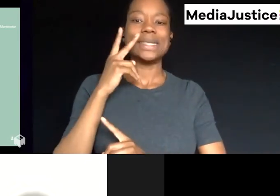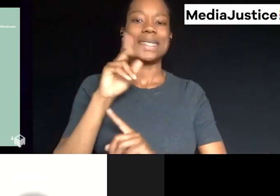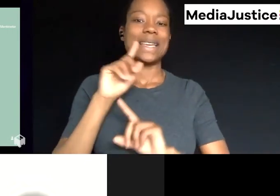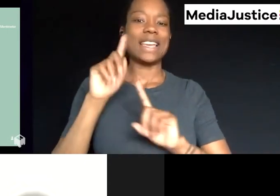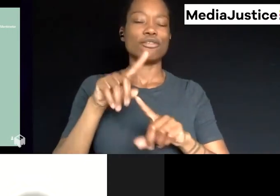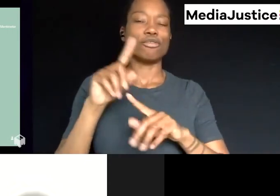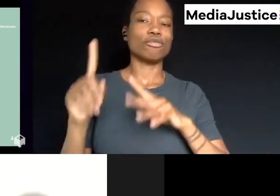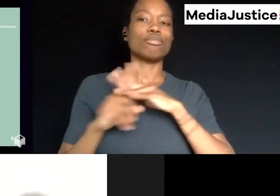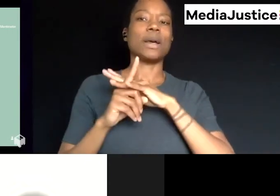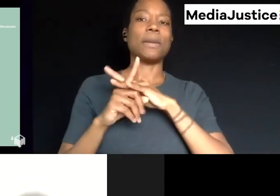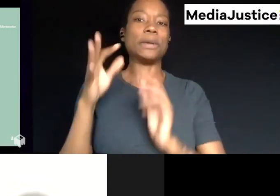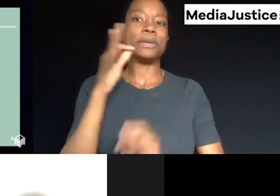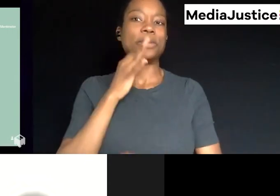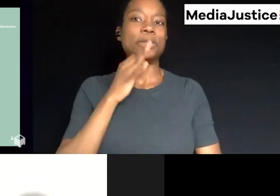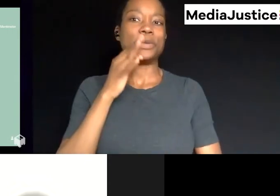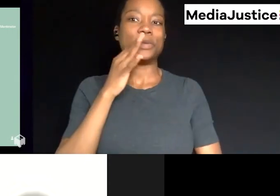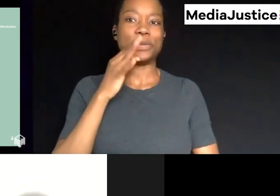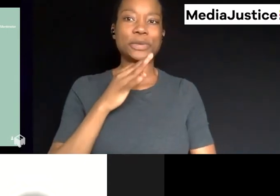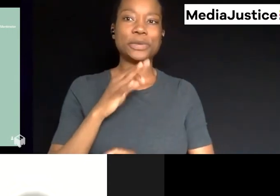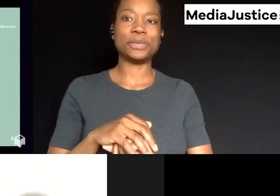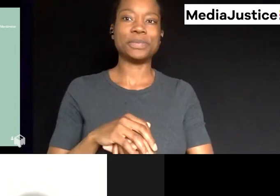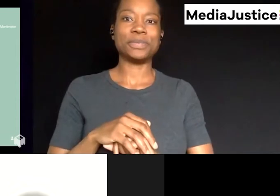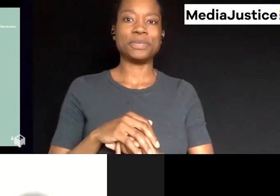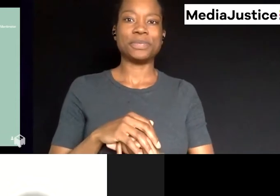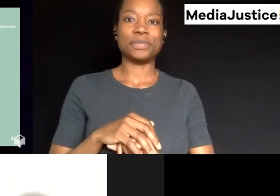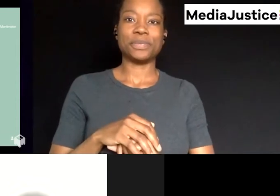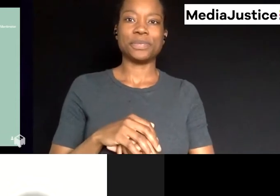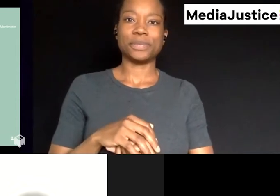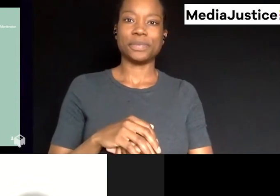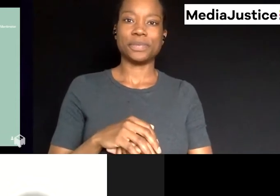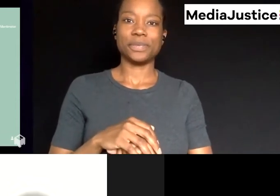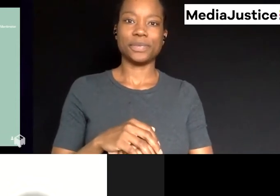pretty soon as folks get there.